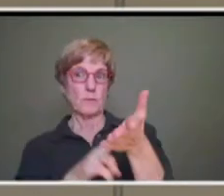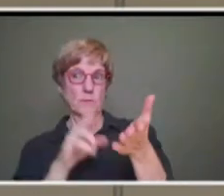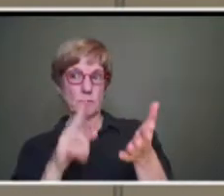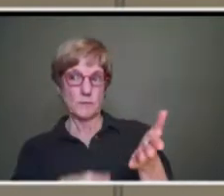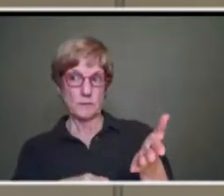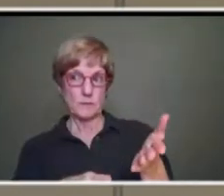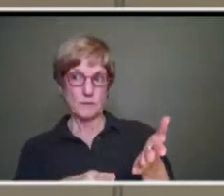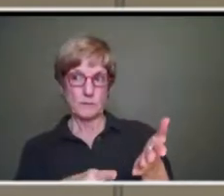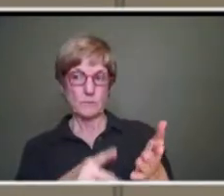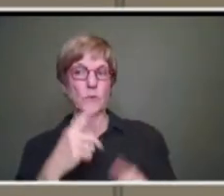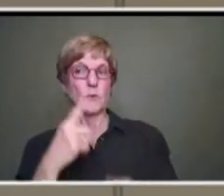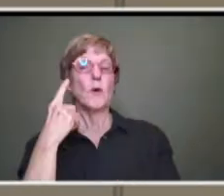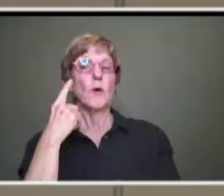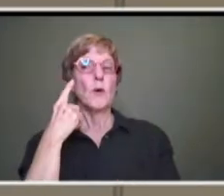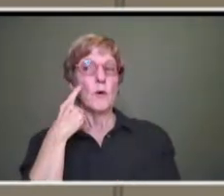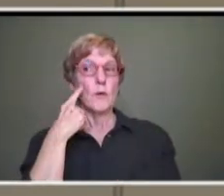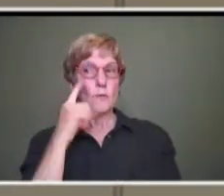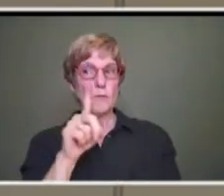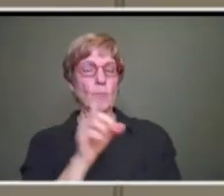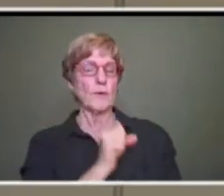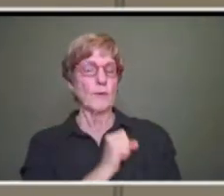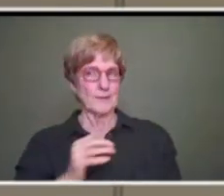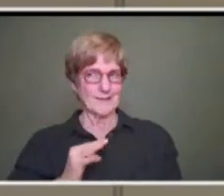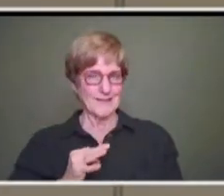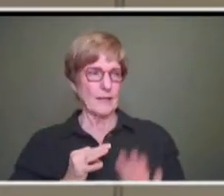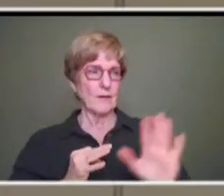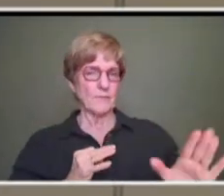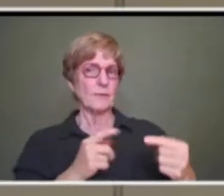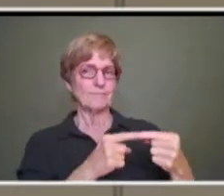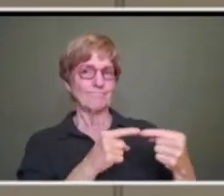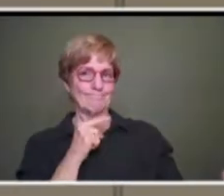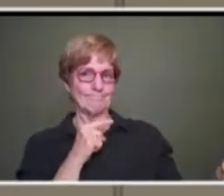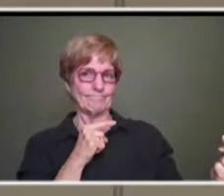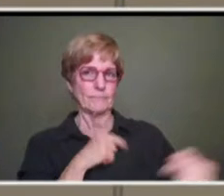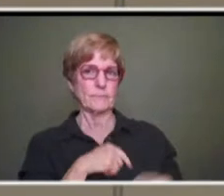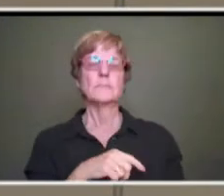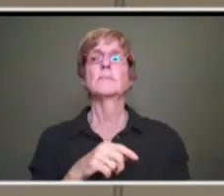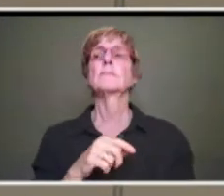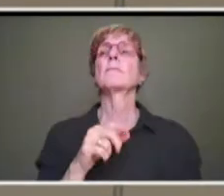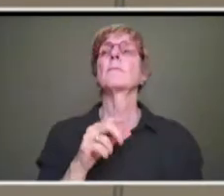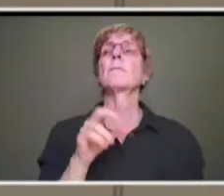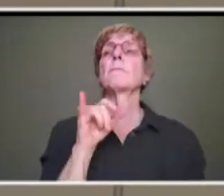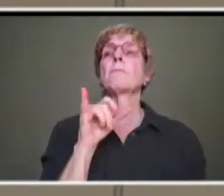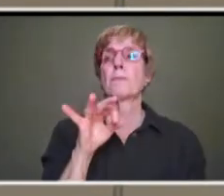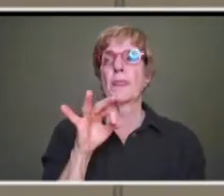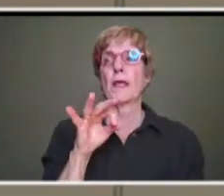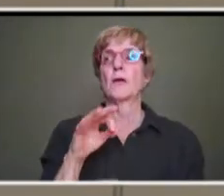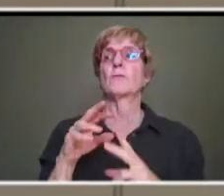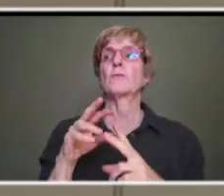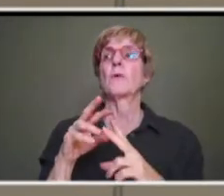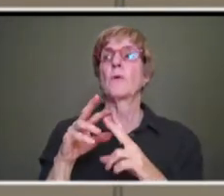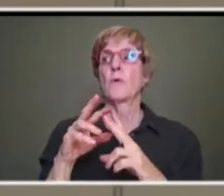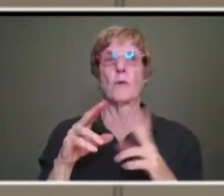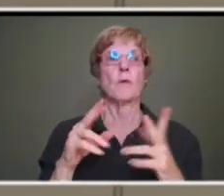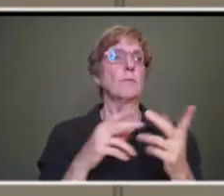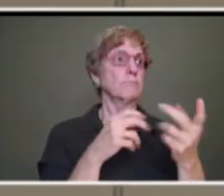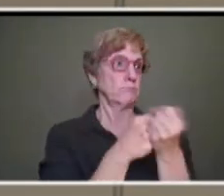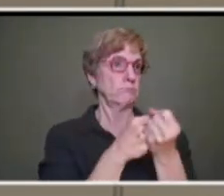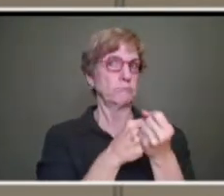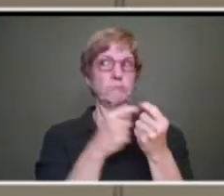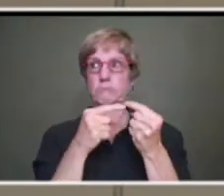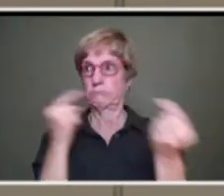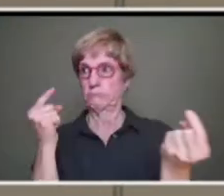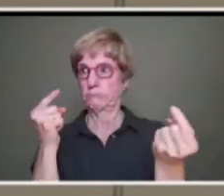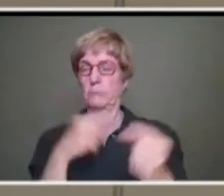or if staff is in opposition if those if either one or both of those are the case the petitioner